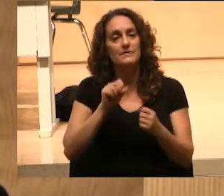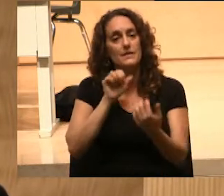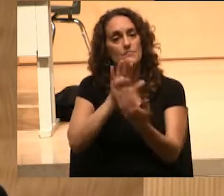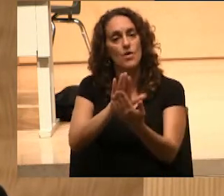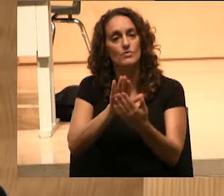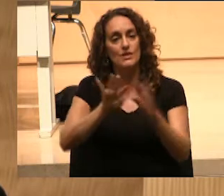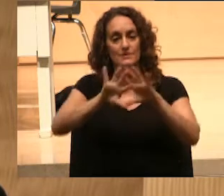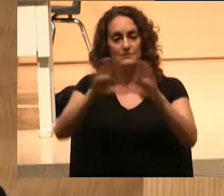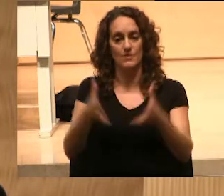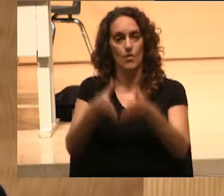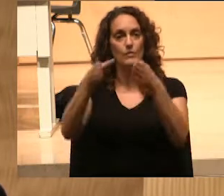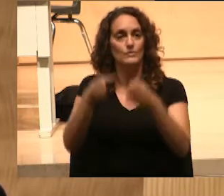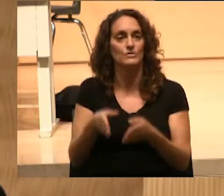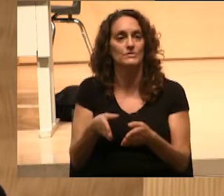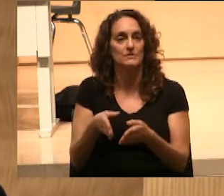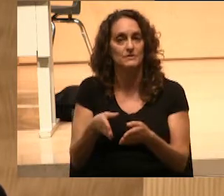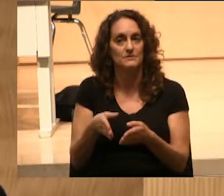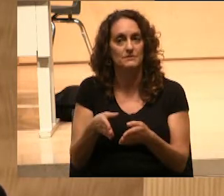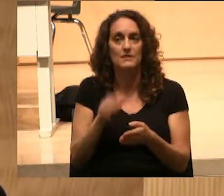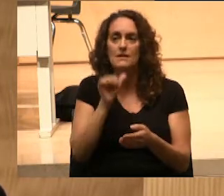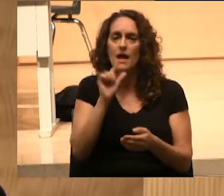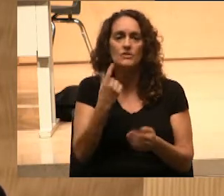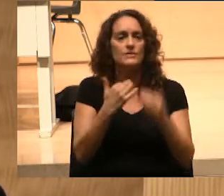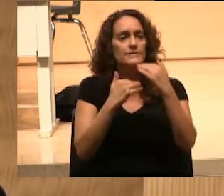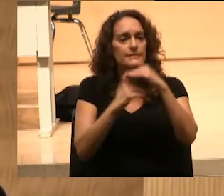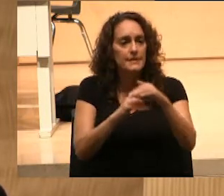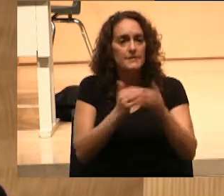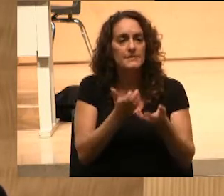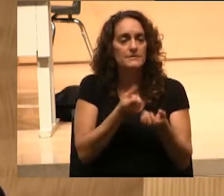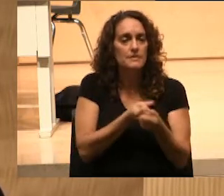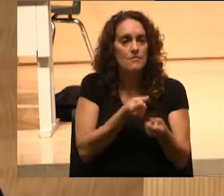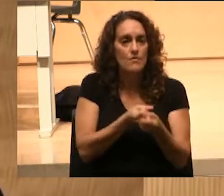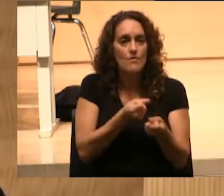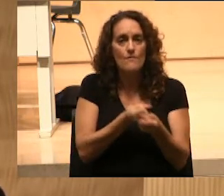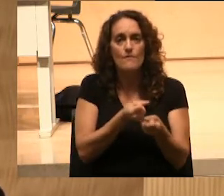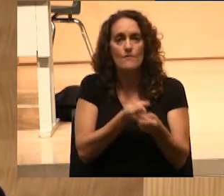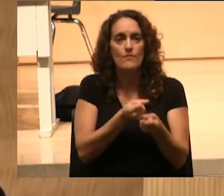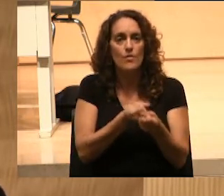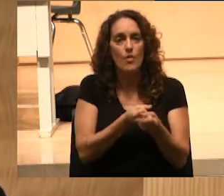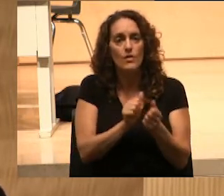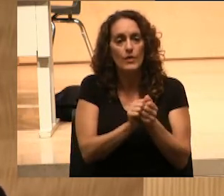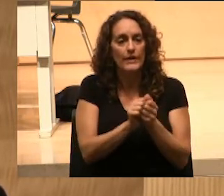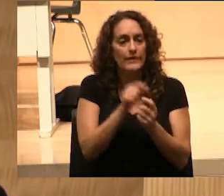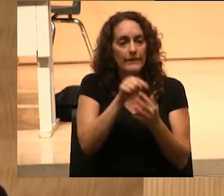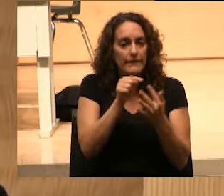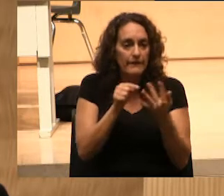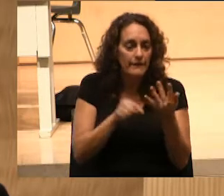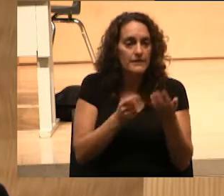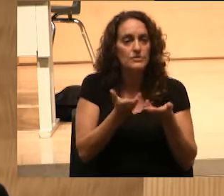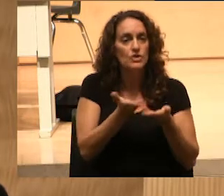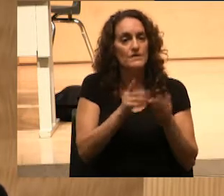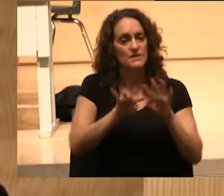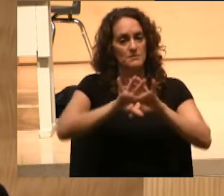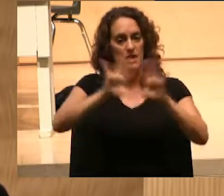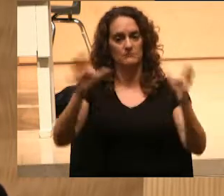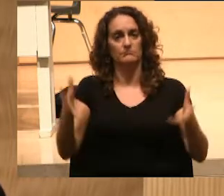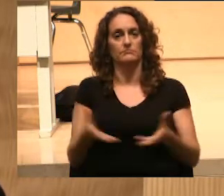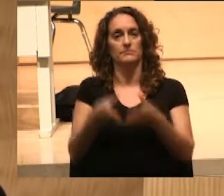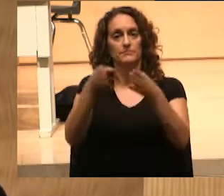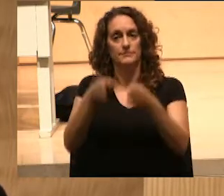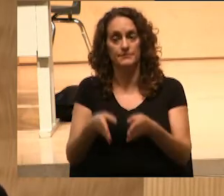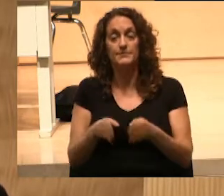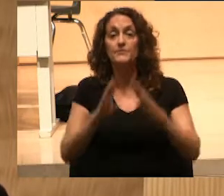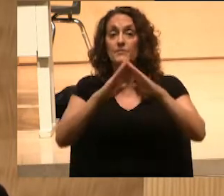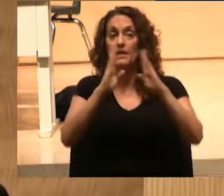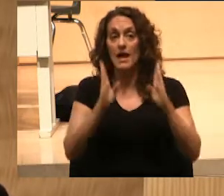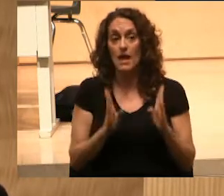and tries not to limit support by, by different services. And in housing and